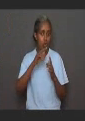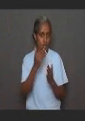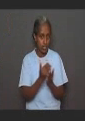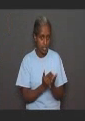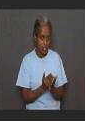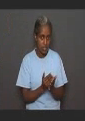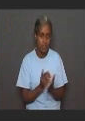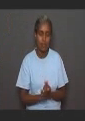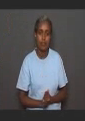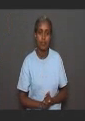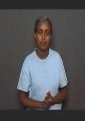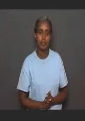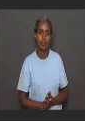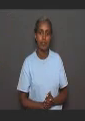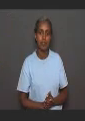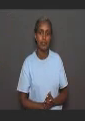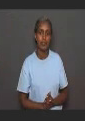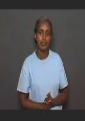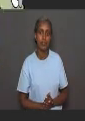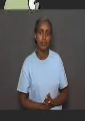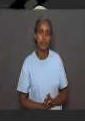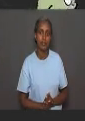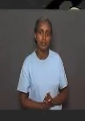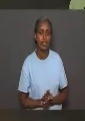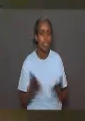Let's get back to our lesson.